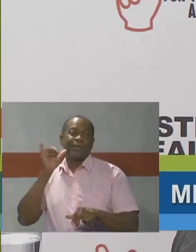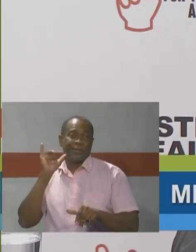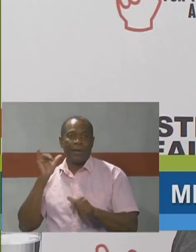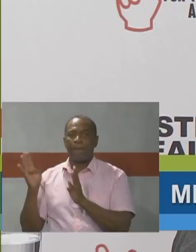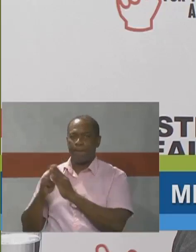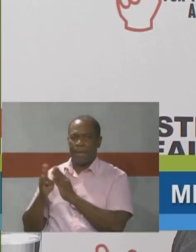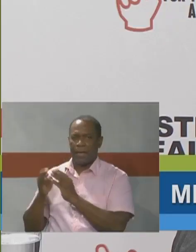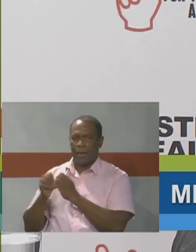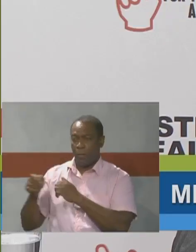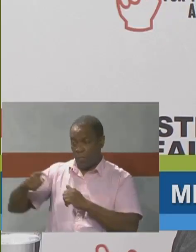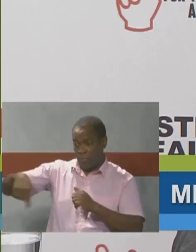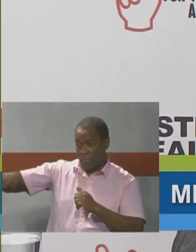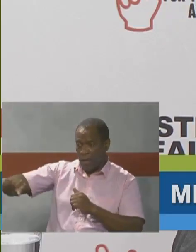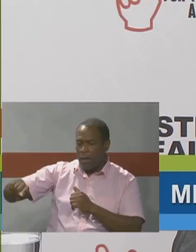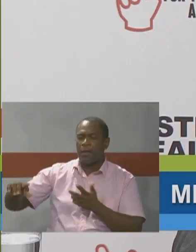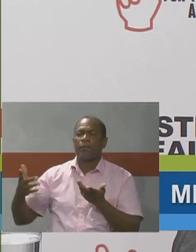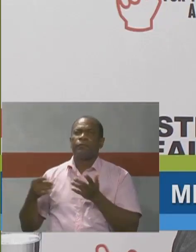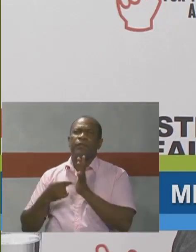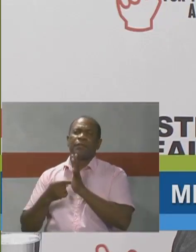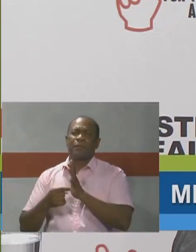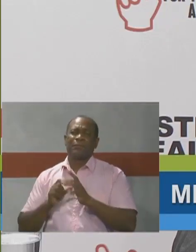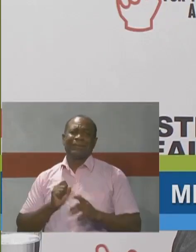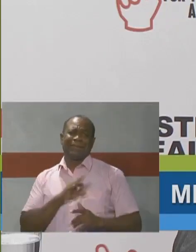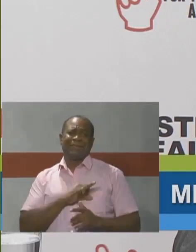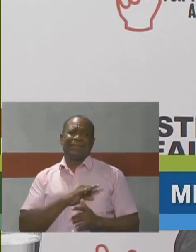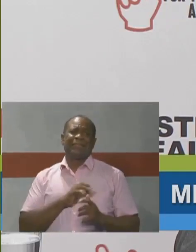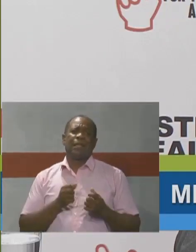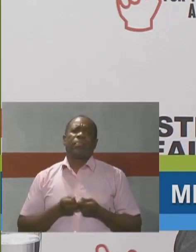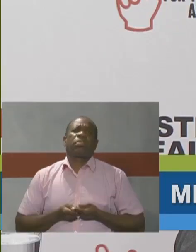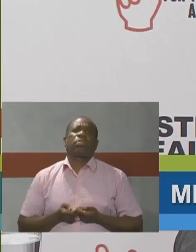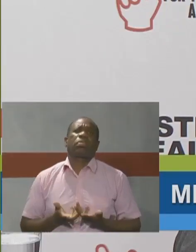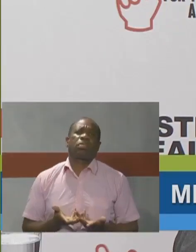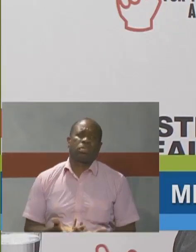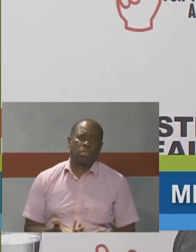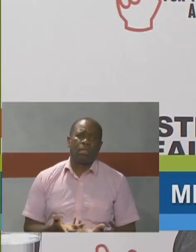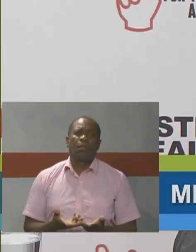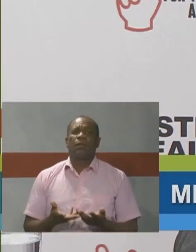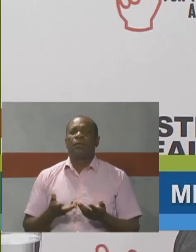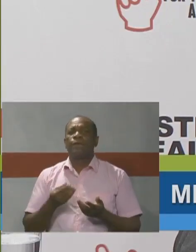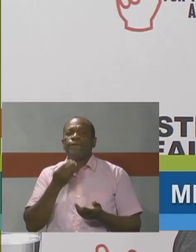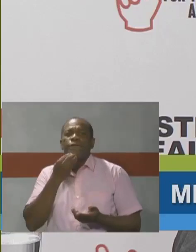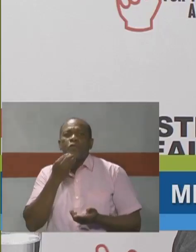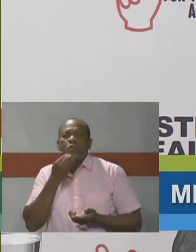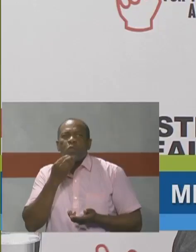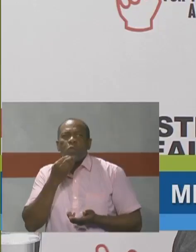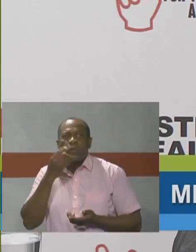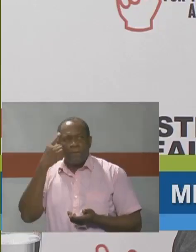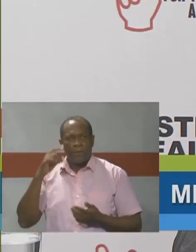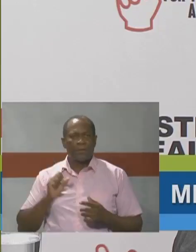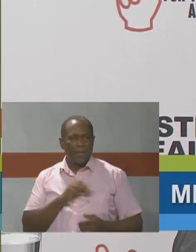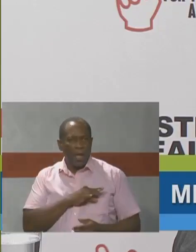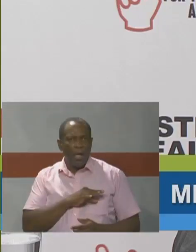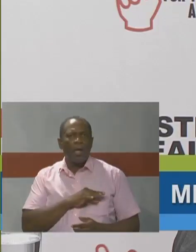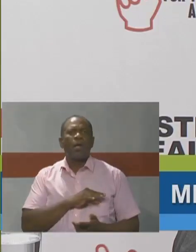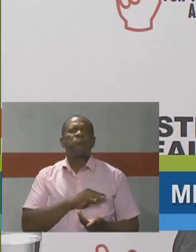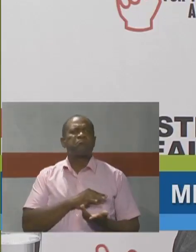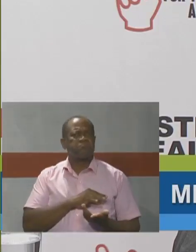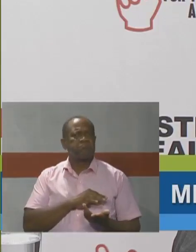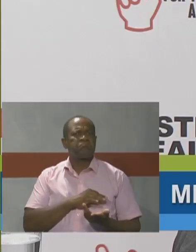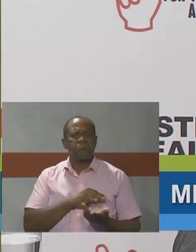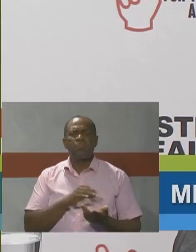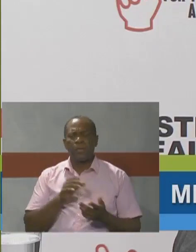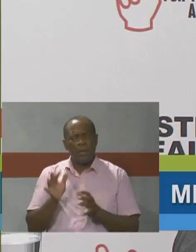burnout, meals for staff, and so on. Those are very important recommendations that we could look at